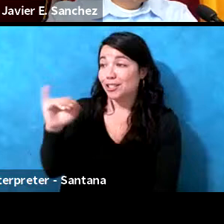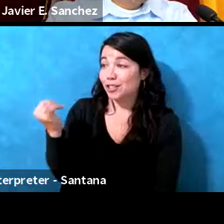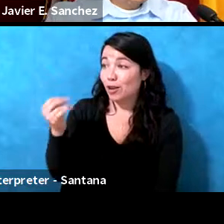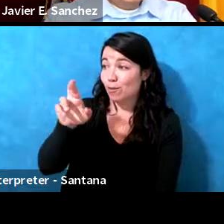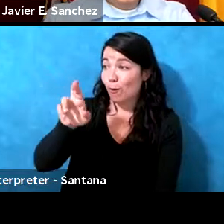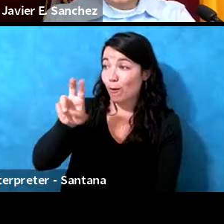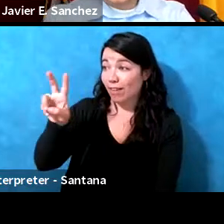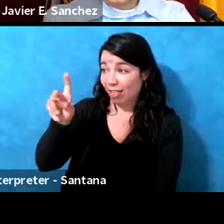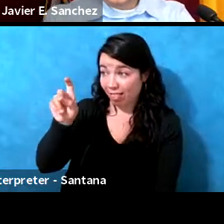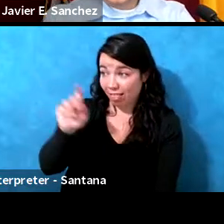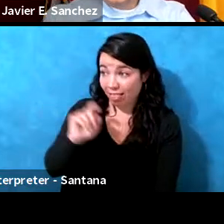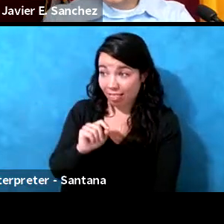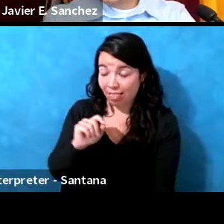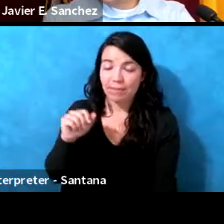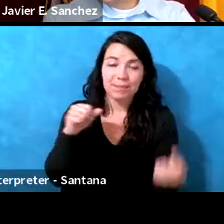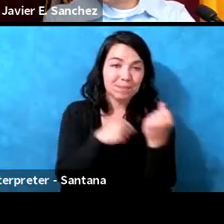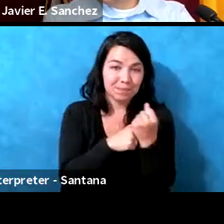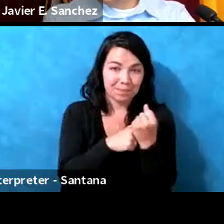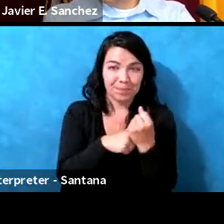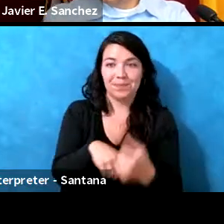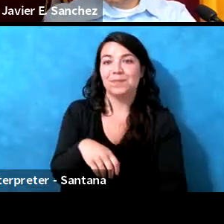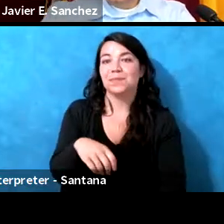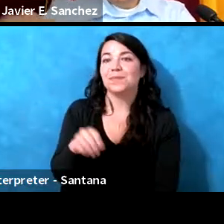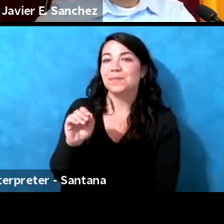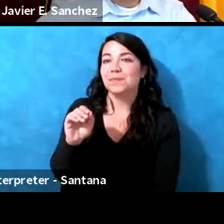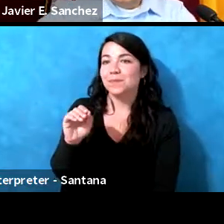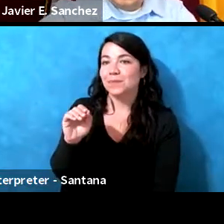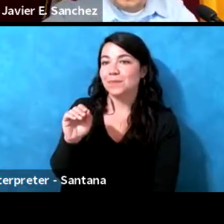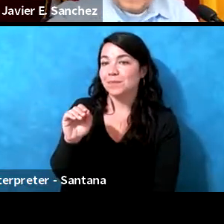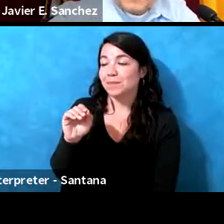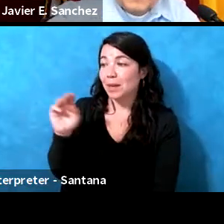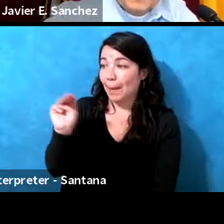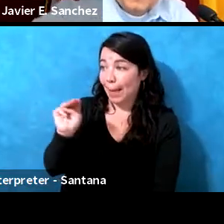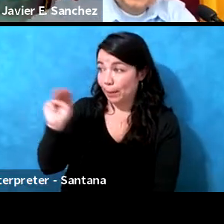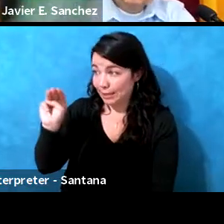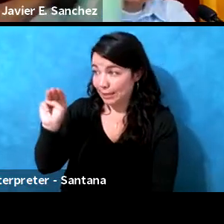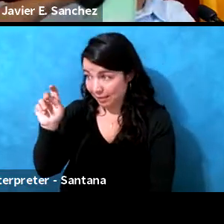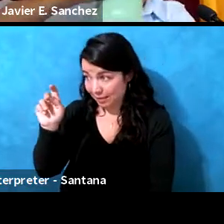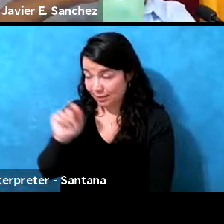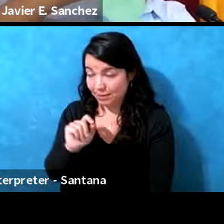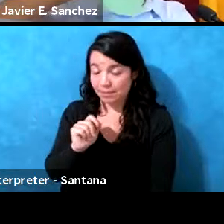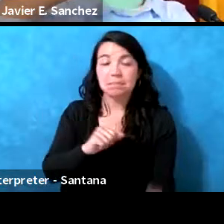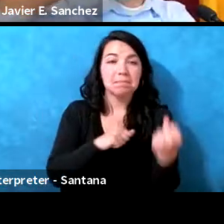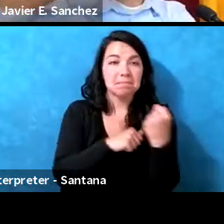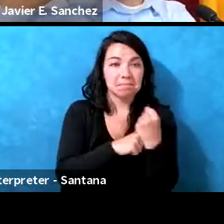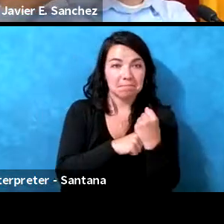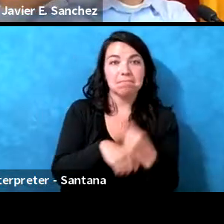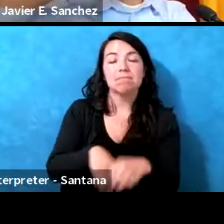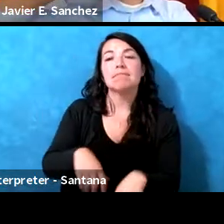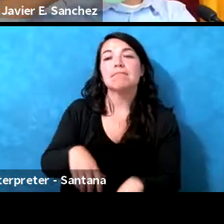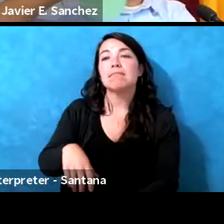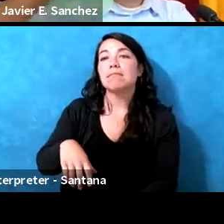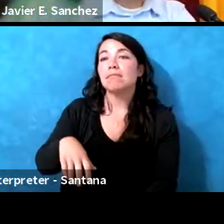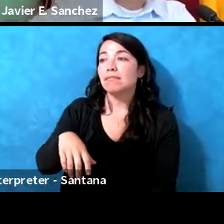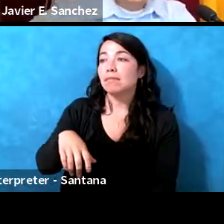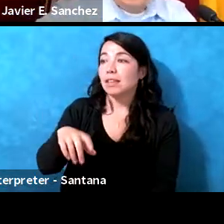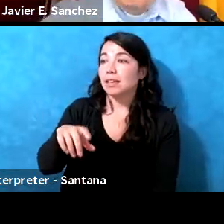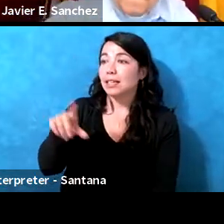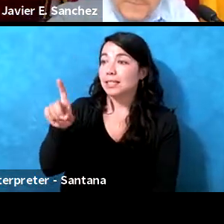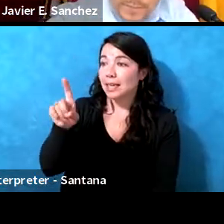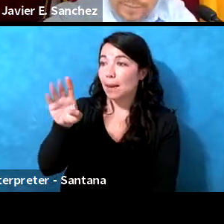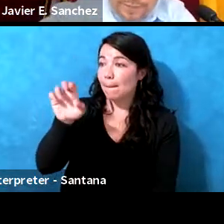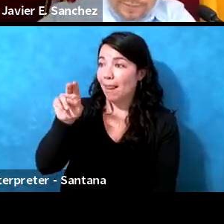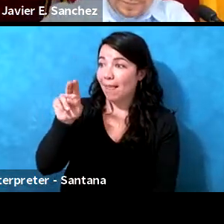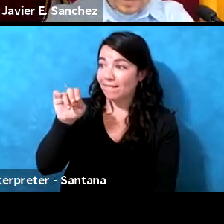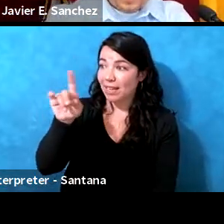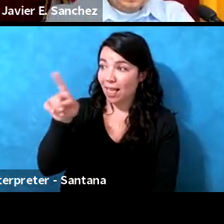Vigil. For the motion. Councillor Manuel J. Martinez. In favor. Councillor Denise D.